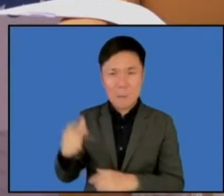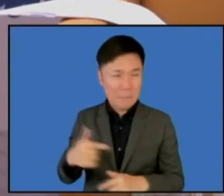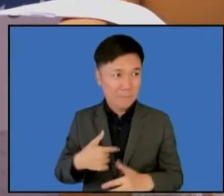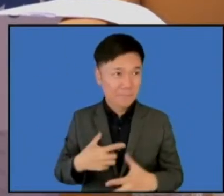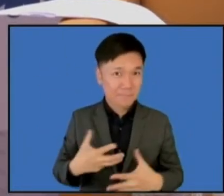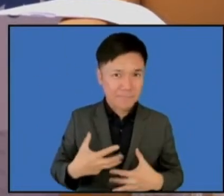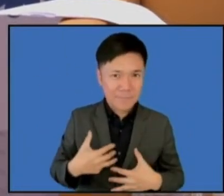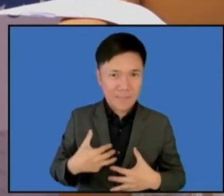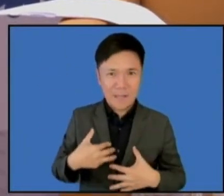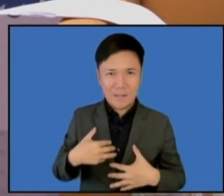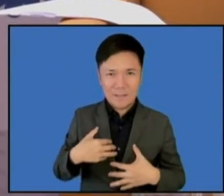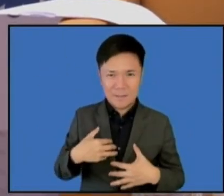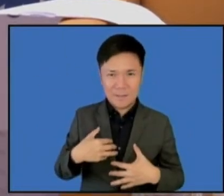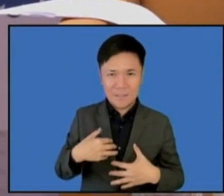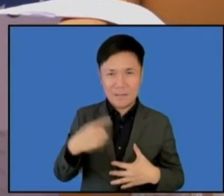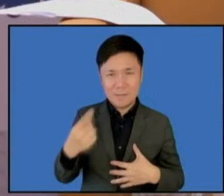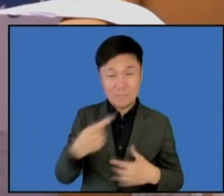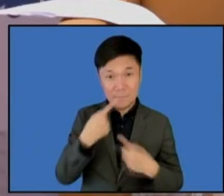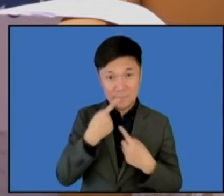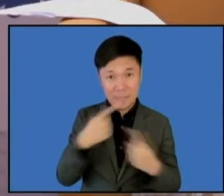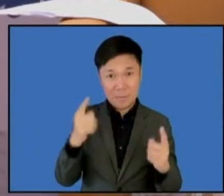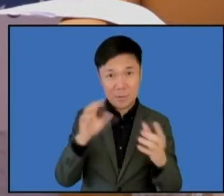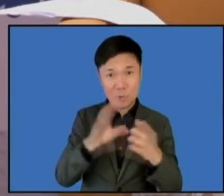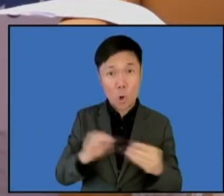a bit differently, I'll start with a story. Yes. Yeah.